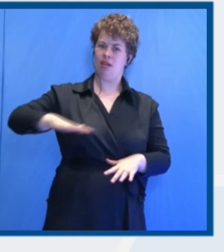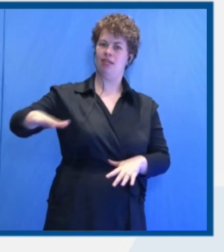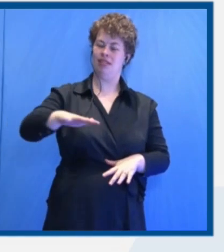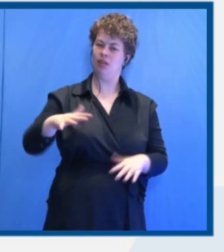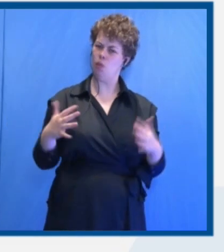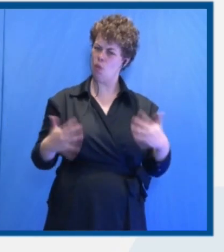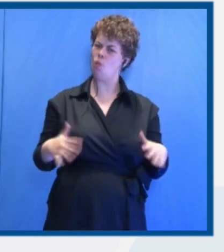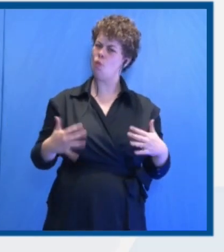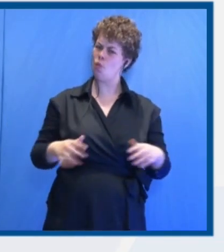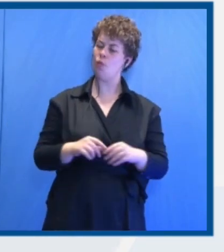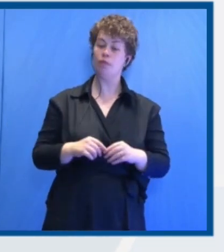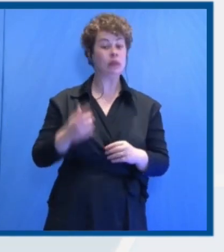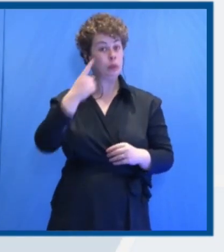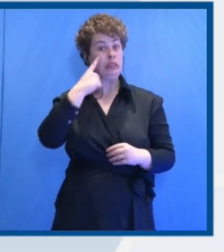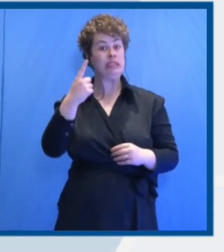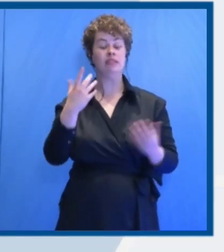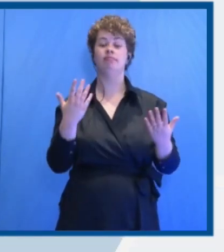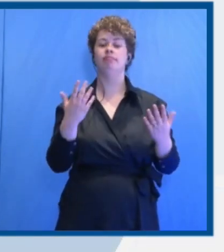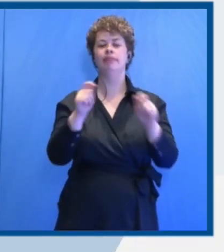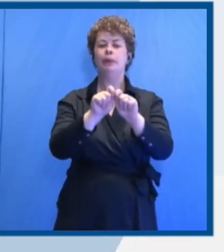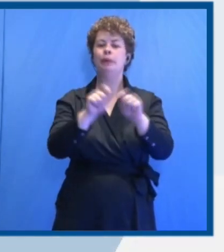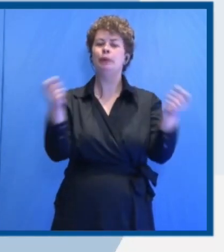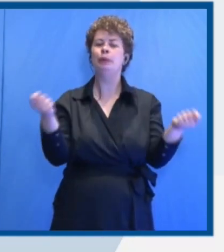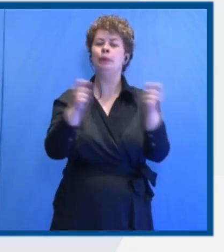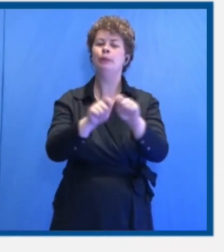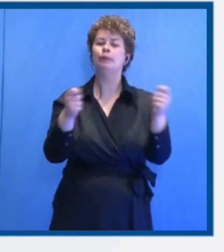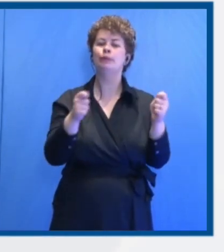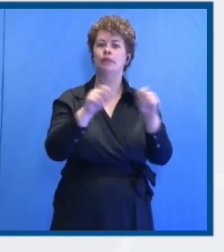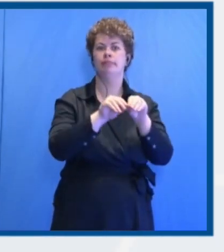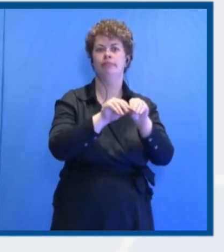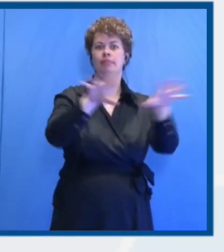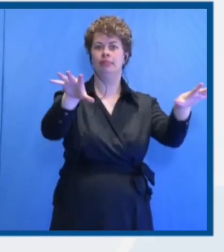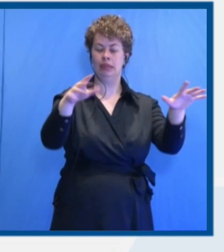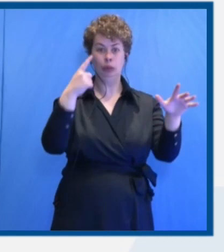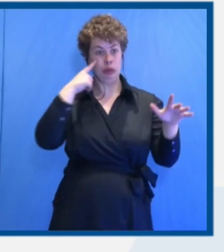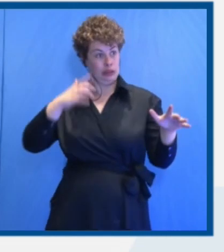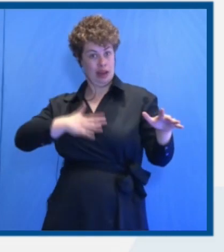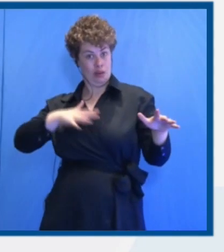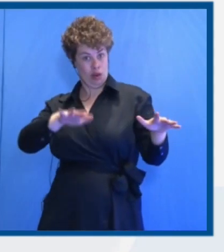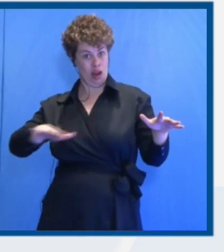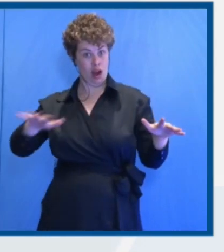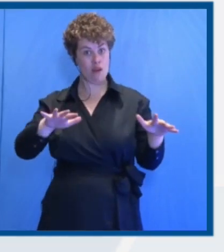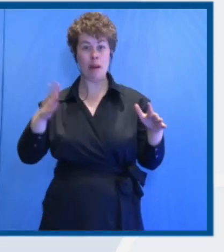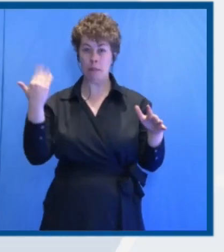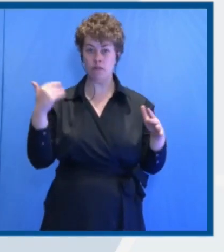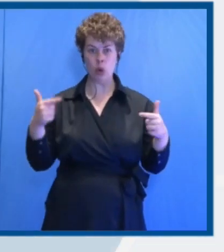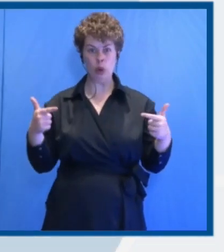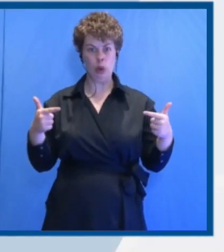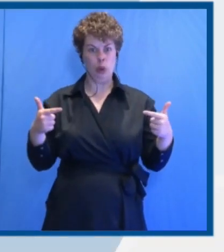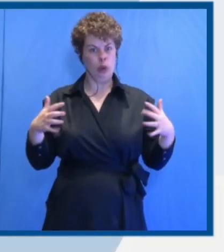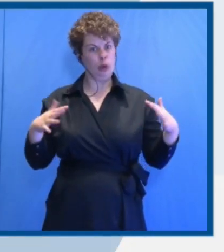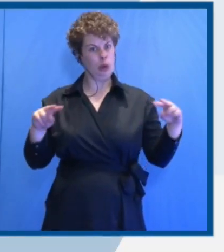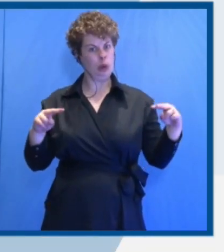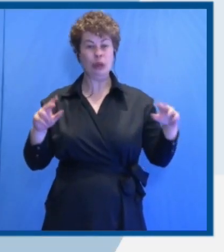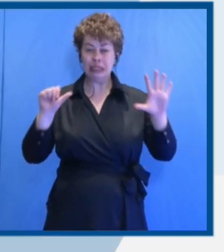if you read from the news, you see that around the Lake Chad, there has been reduced tension from, from the past 6